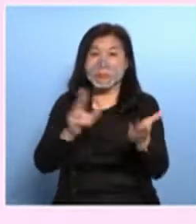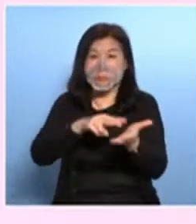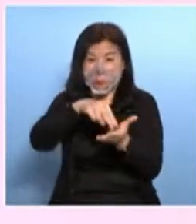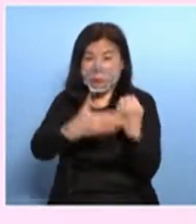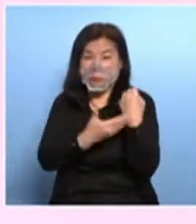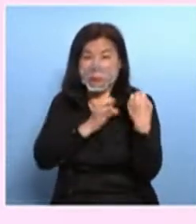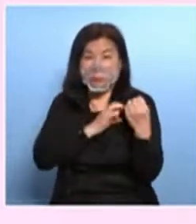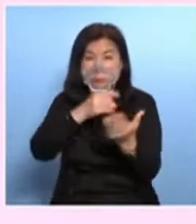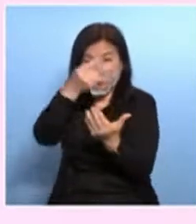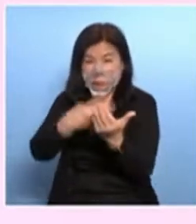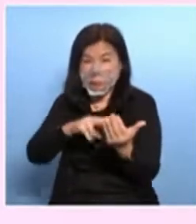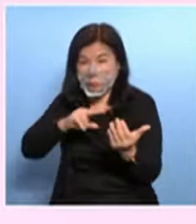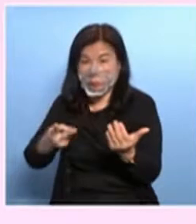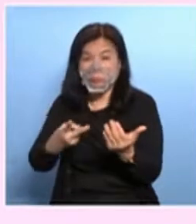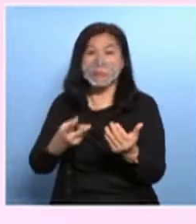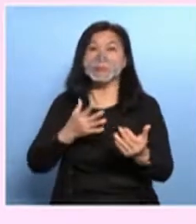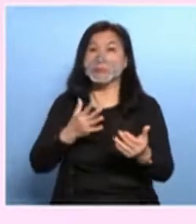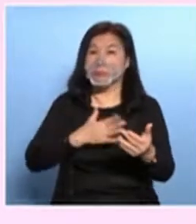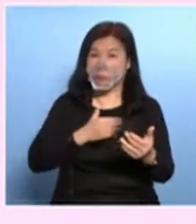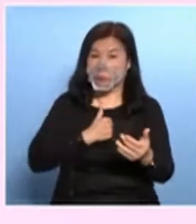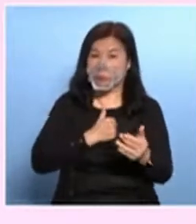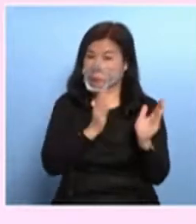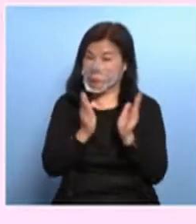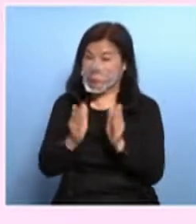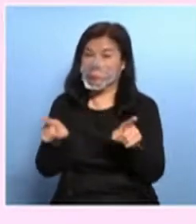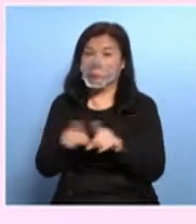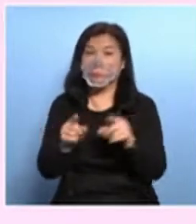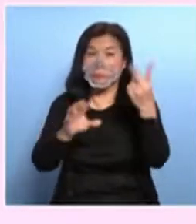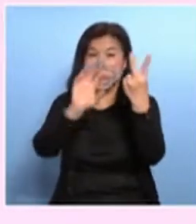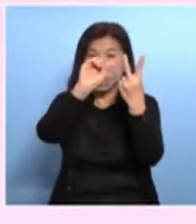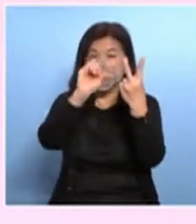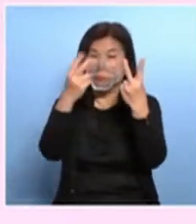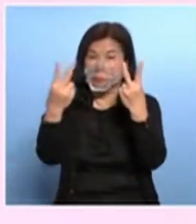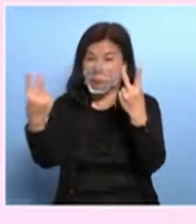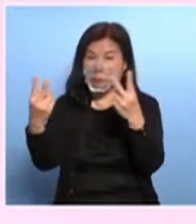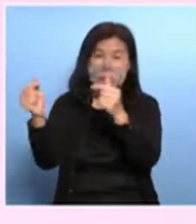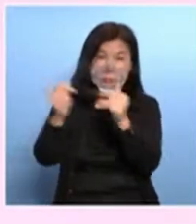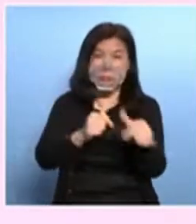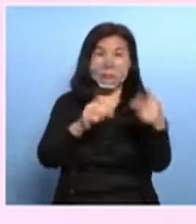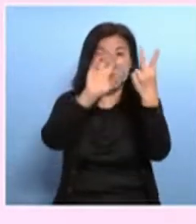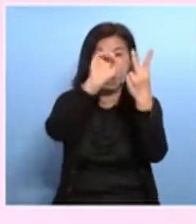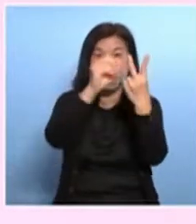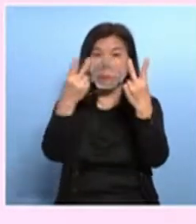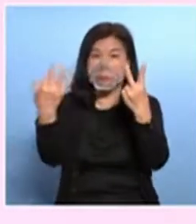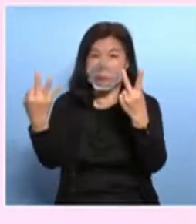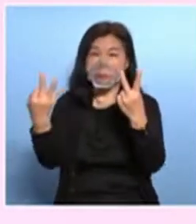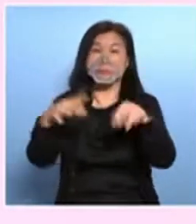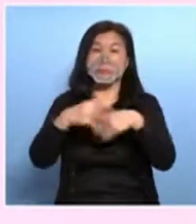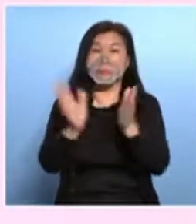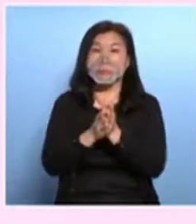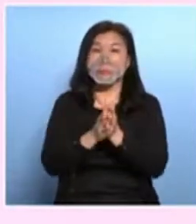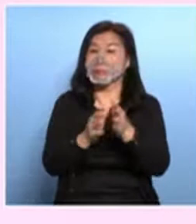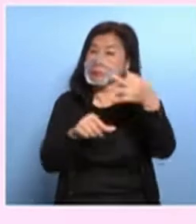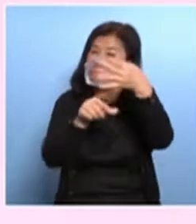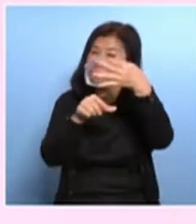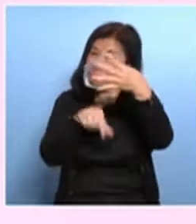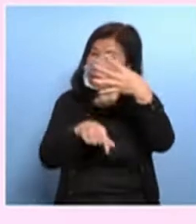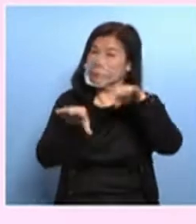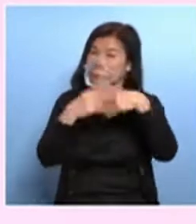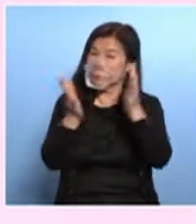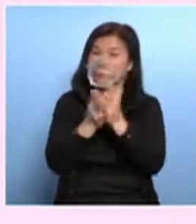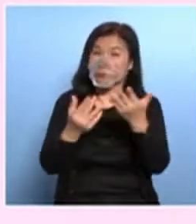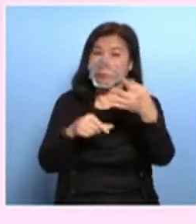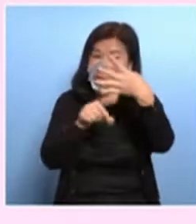legislative session. It is expected that the relevant tax concessions will come into effect in the year of assessment 2022 and